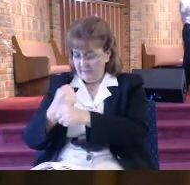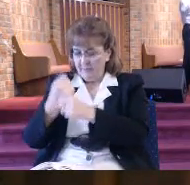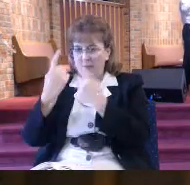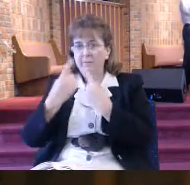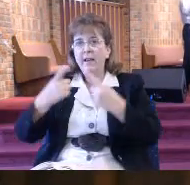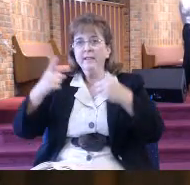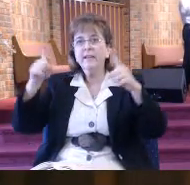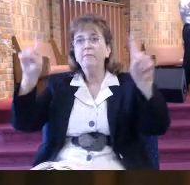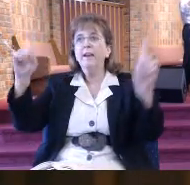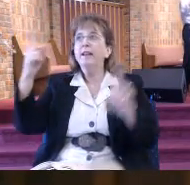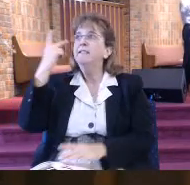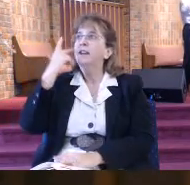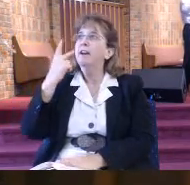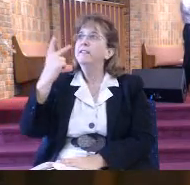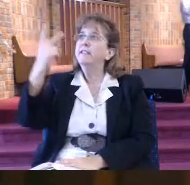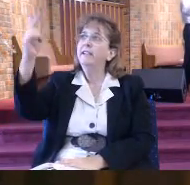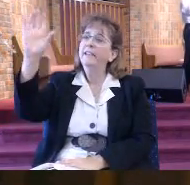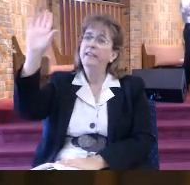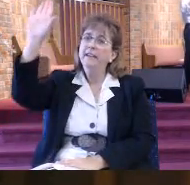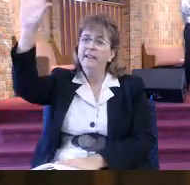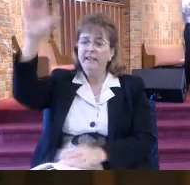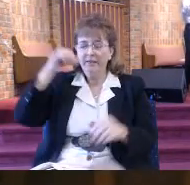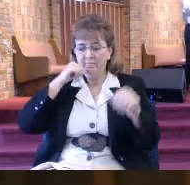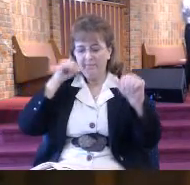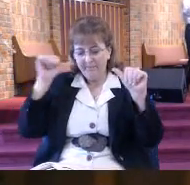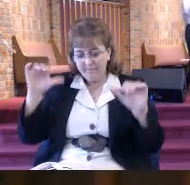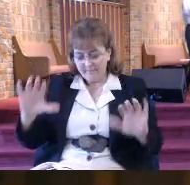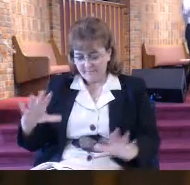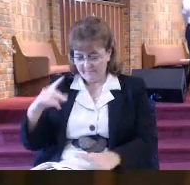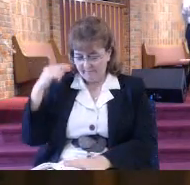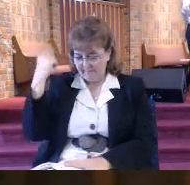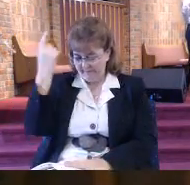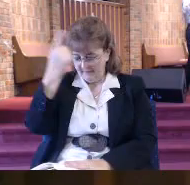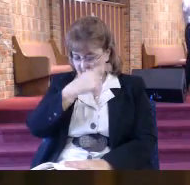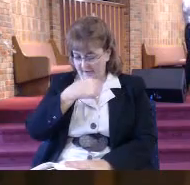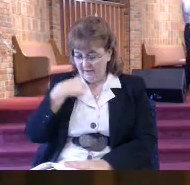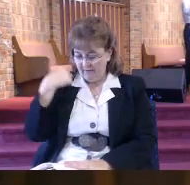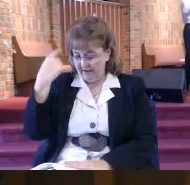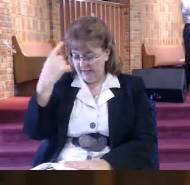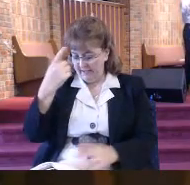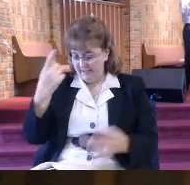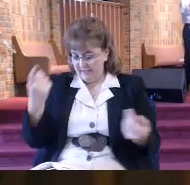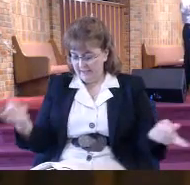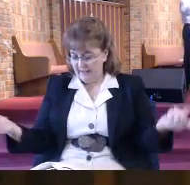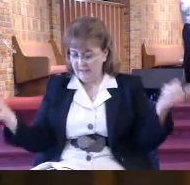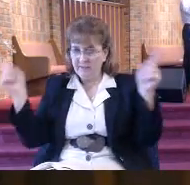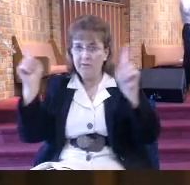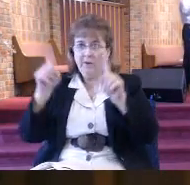Where?